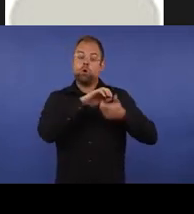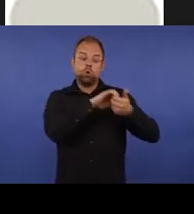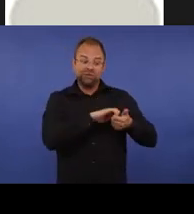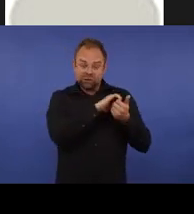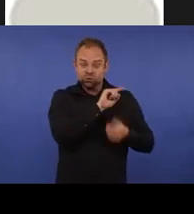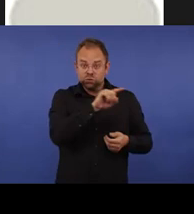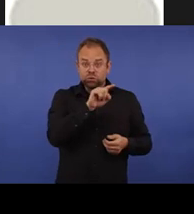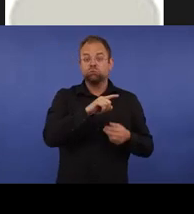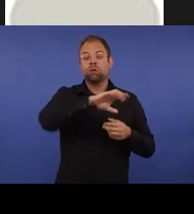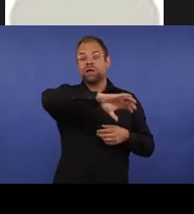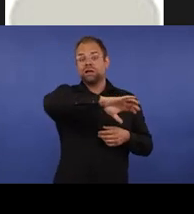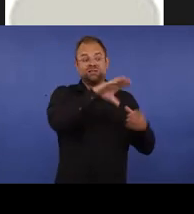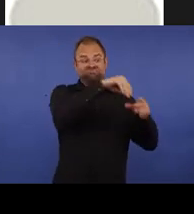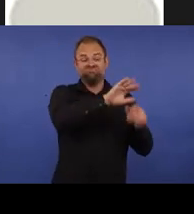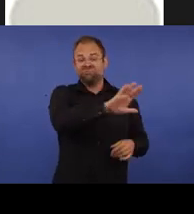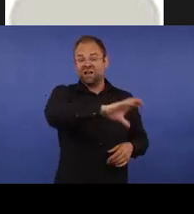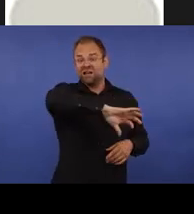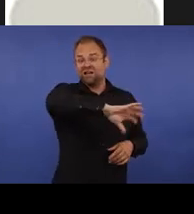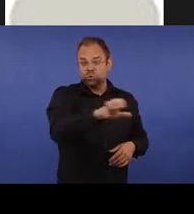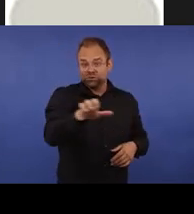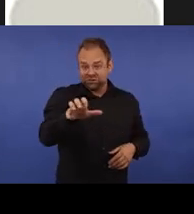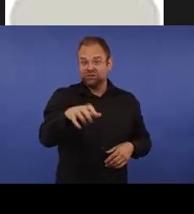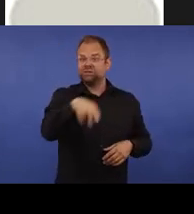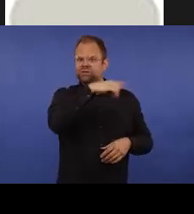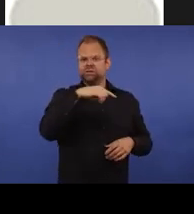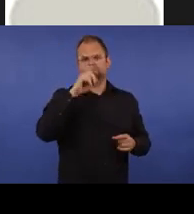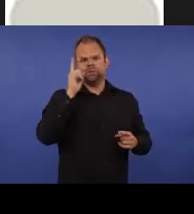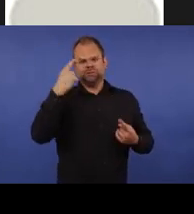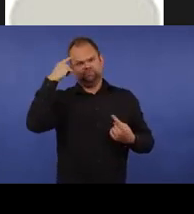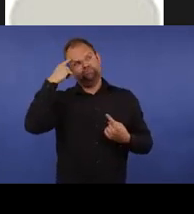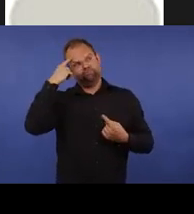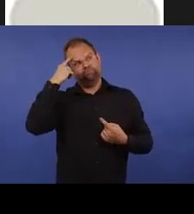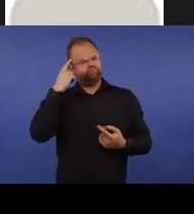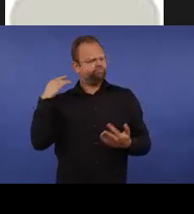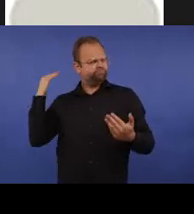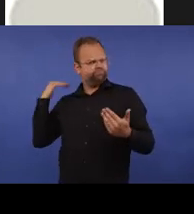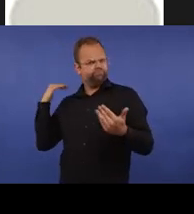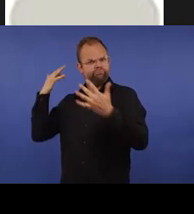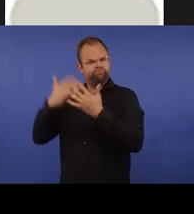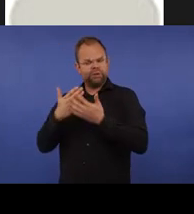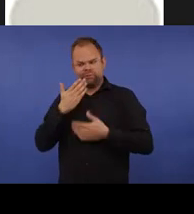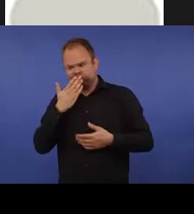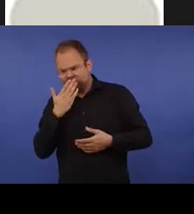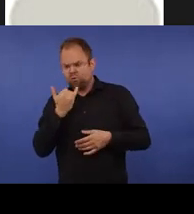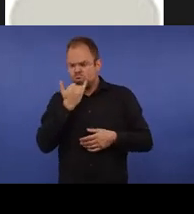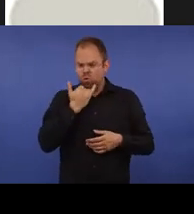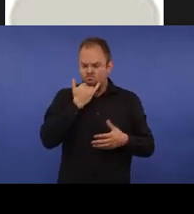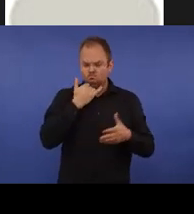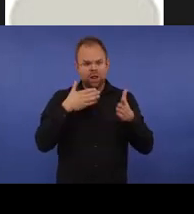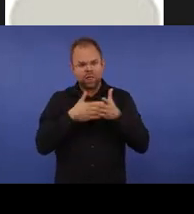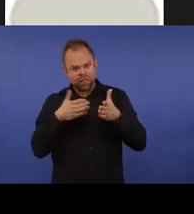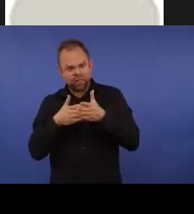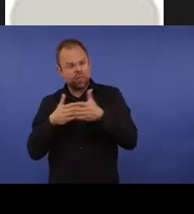I have to say that, and I don't mean just to speak about the US, but for a moment I will. And that is that I really